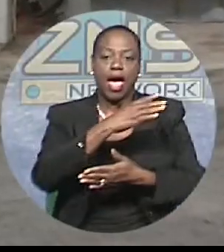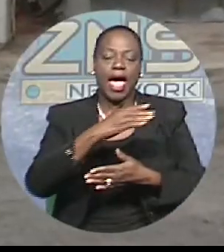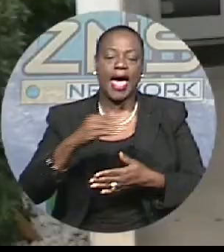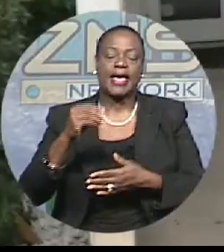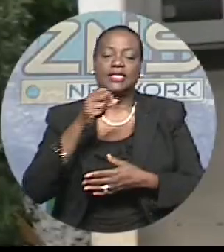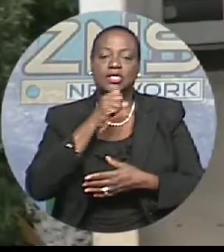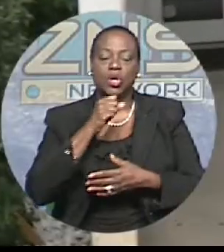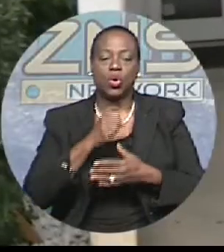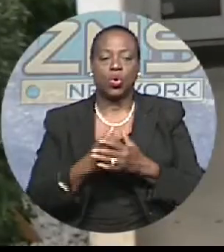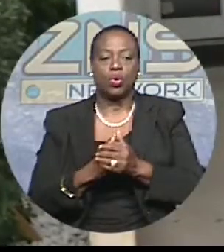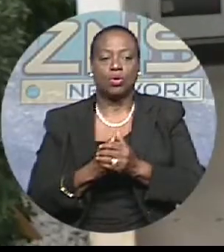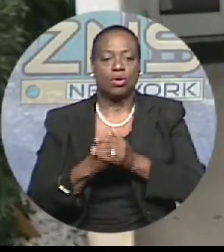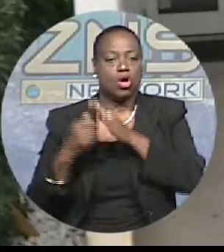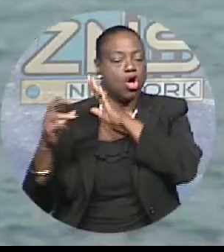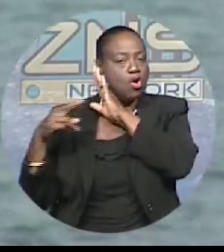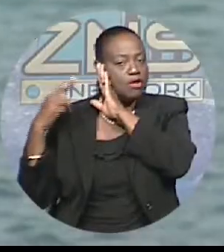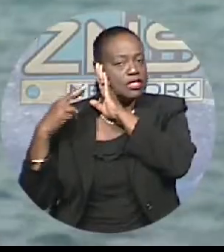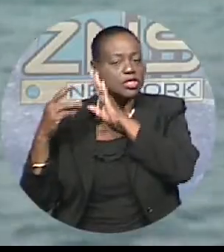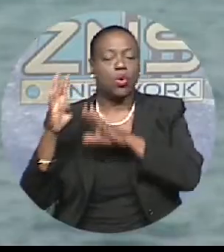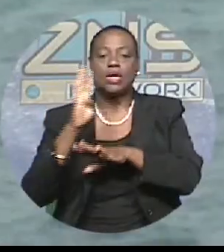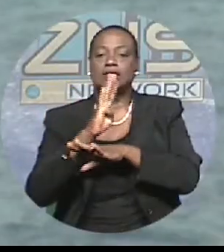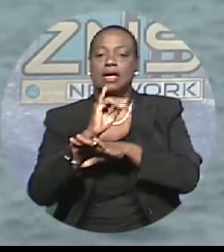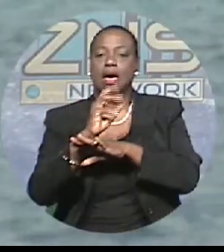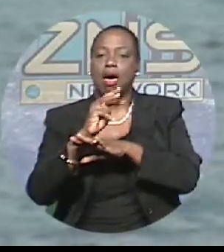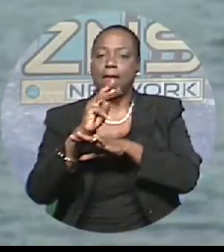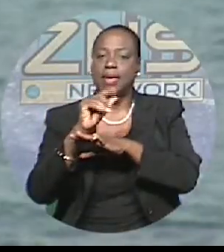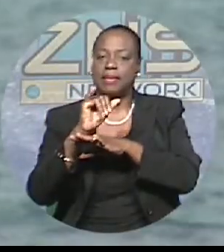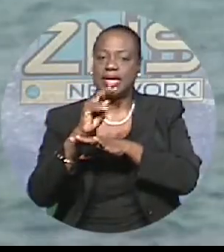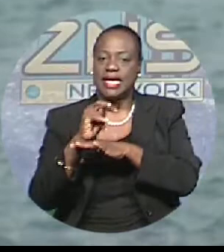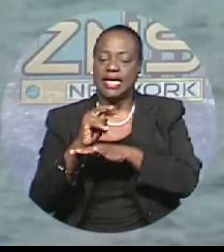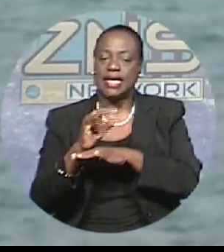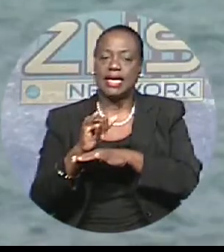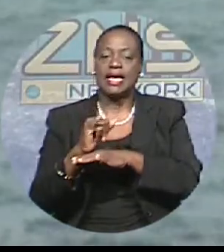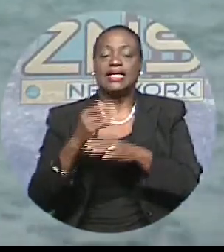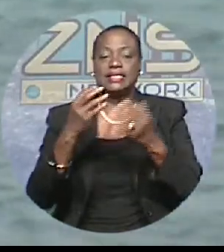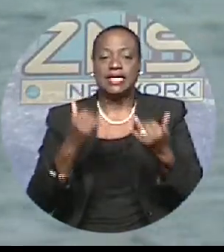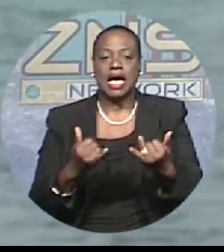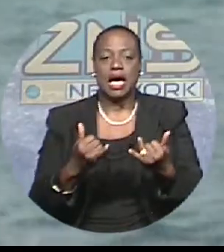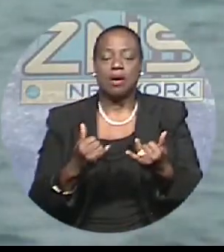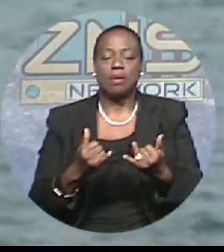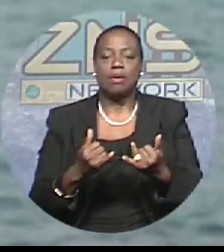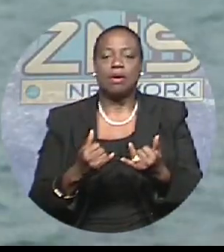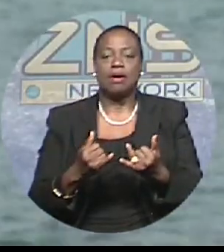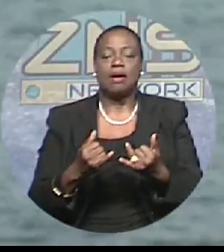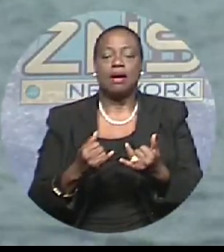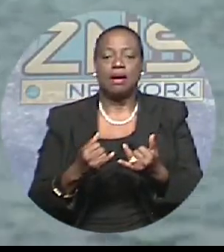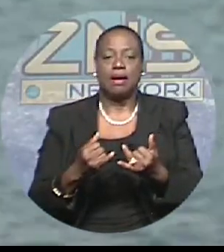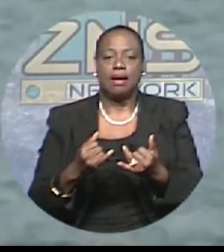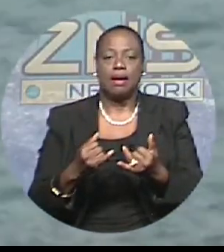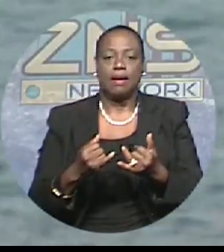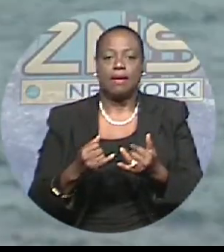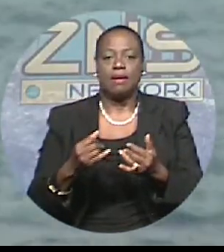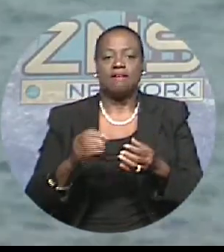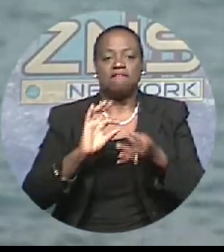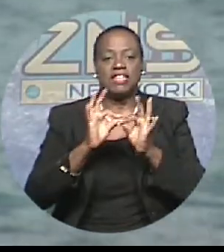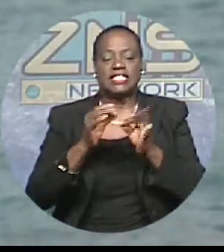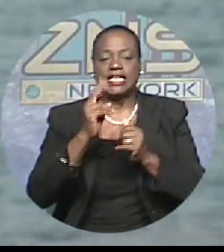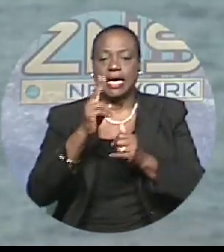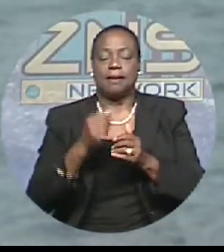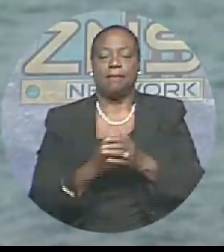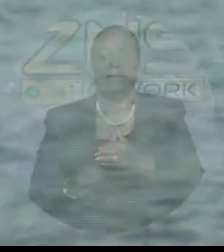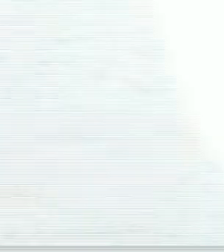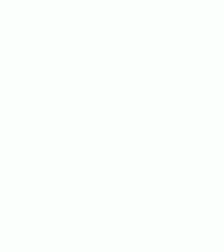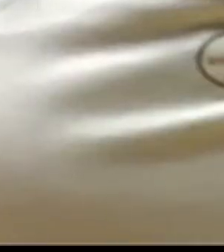Bimini has also invested significant sums of money into upgrading and refurbishing the communities of Bimini. Clint Watson, ZNS Network